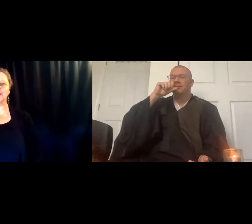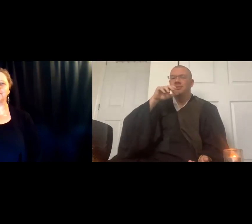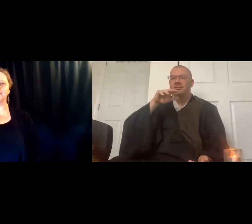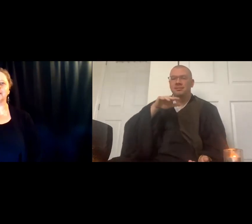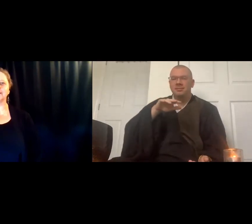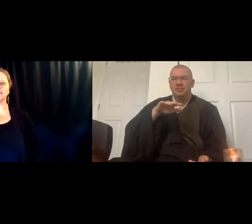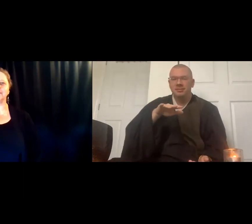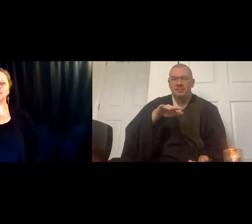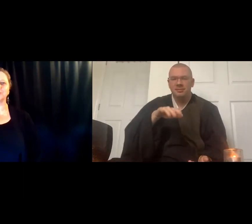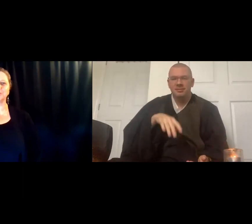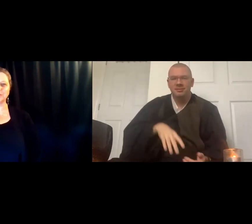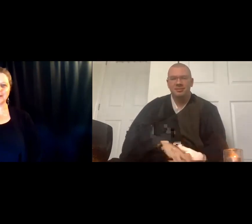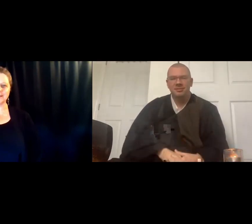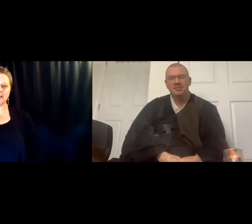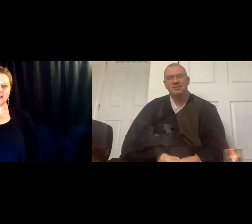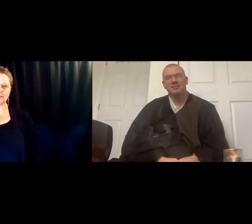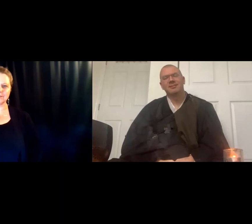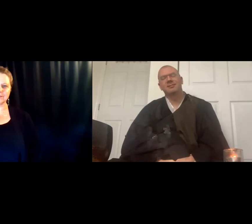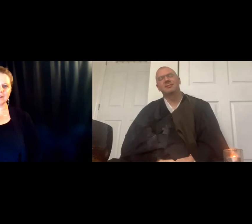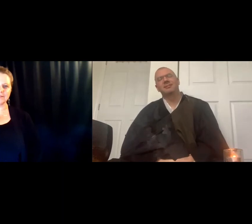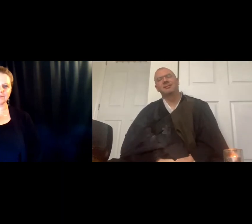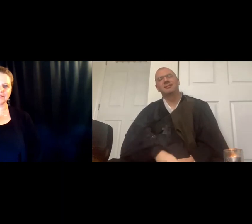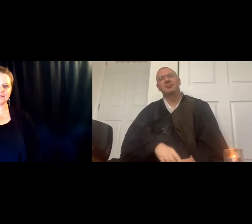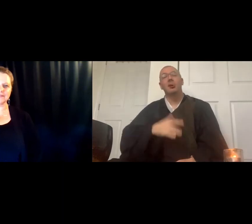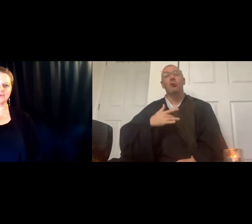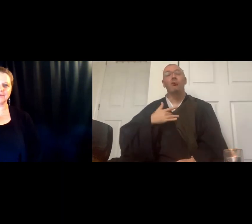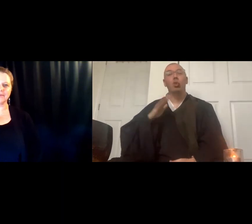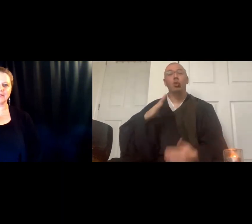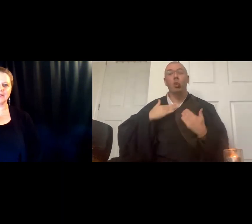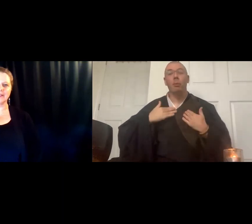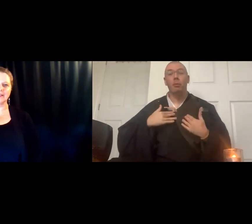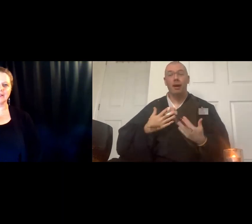does the air feel? Does it feel cool as it enters your nostrils?